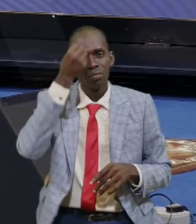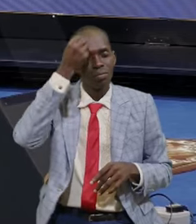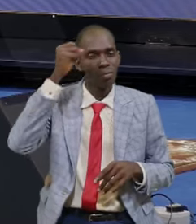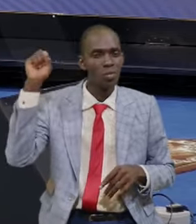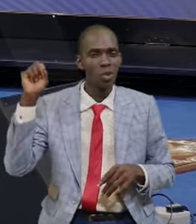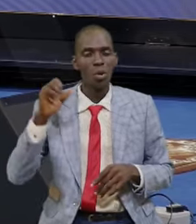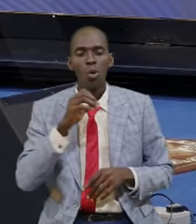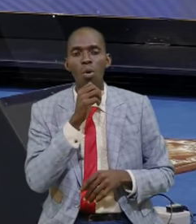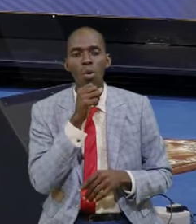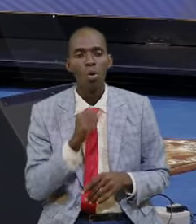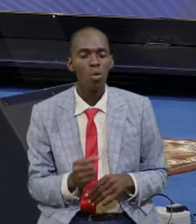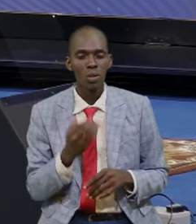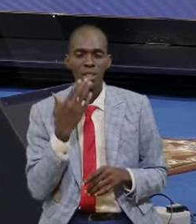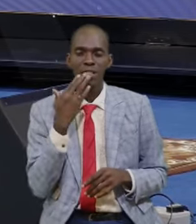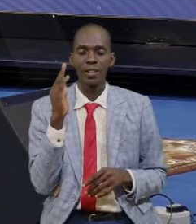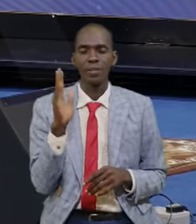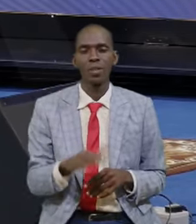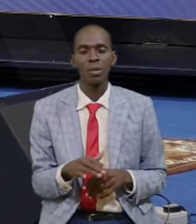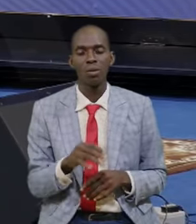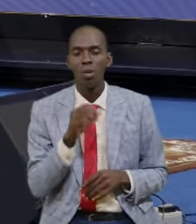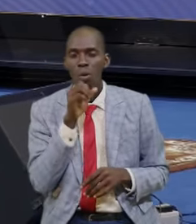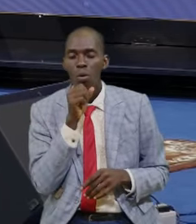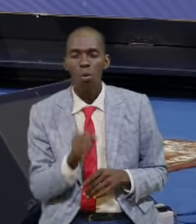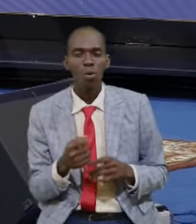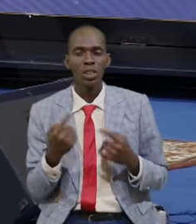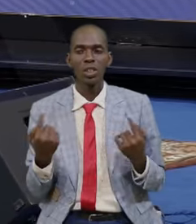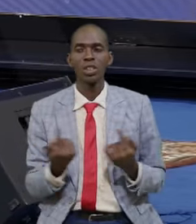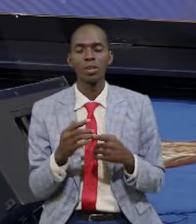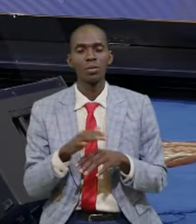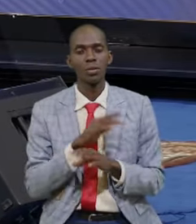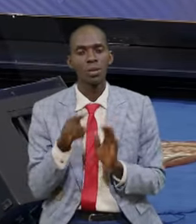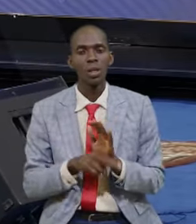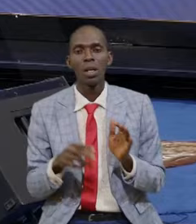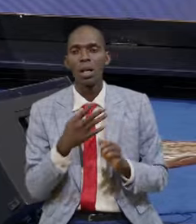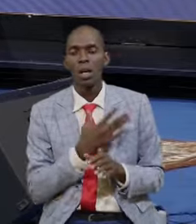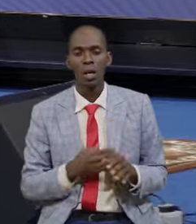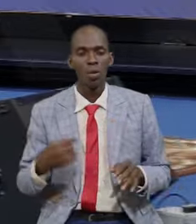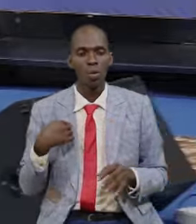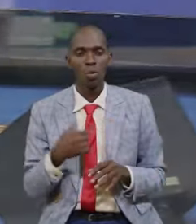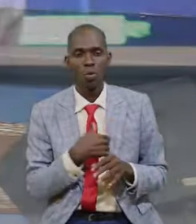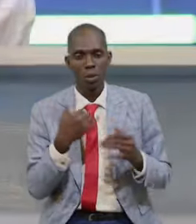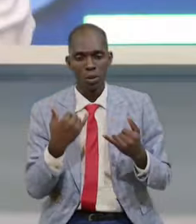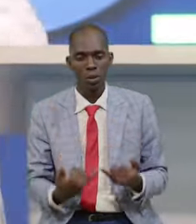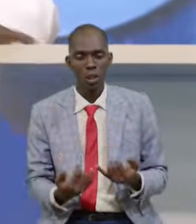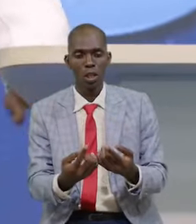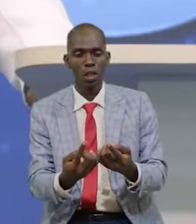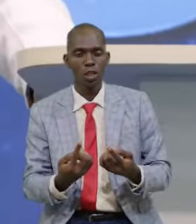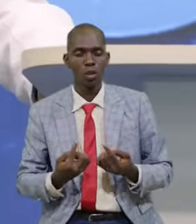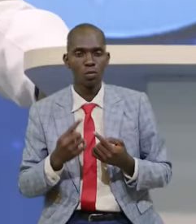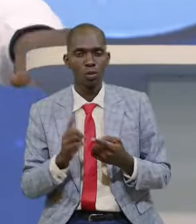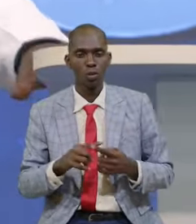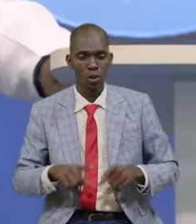evil, old sinfulness, and we come now to live by